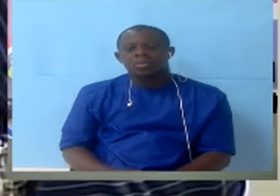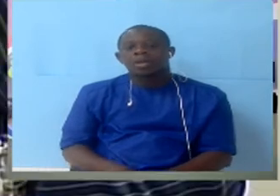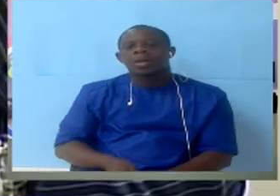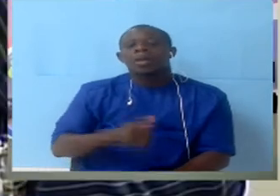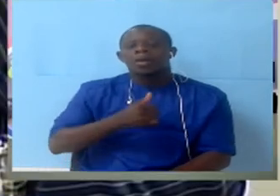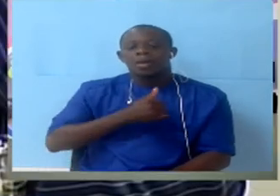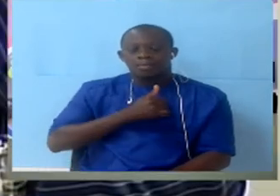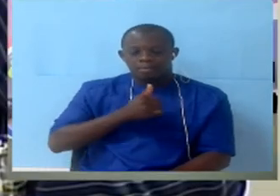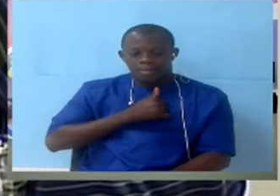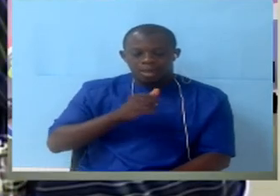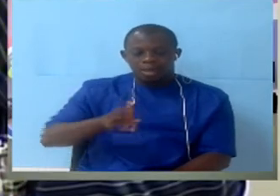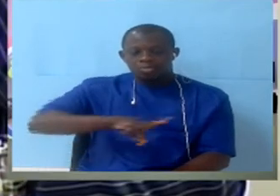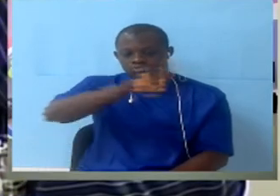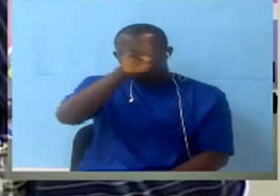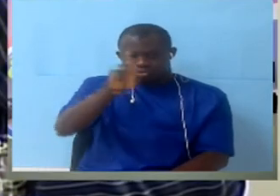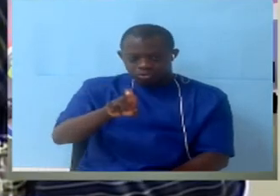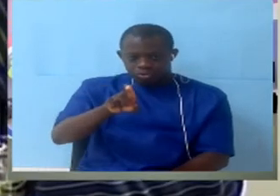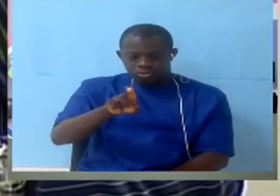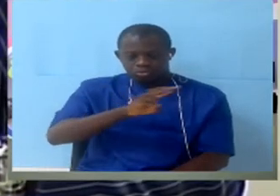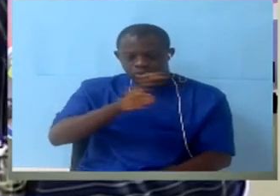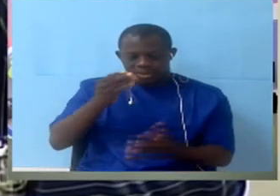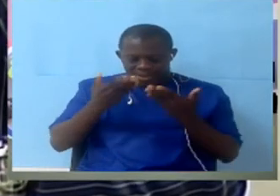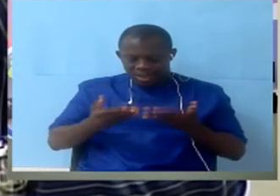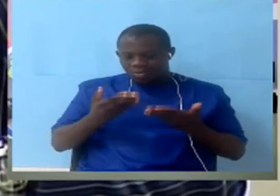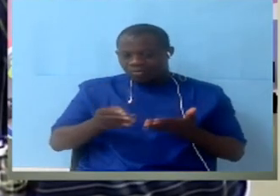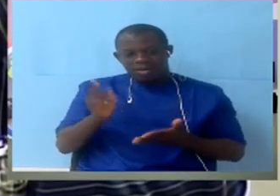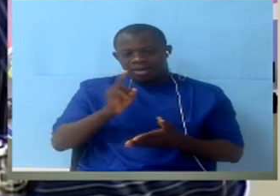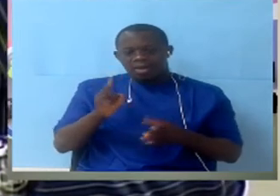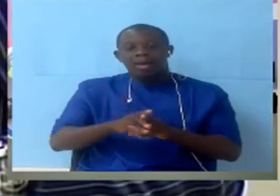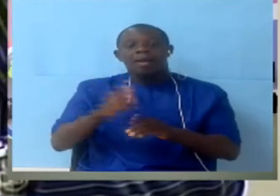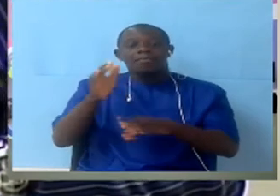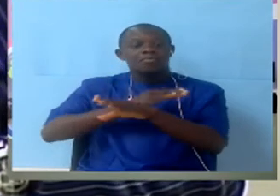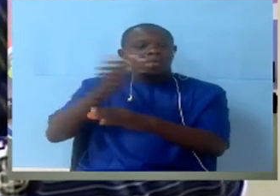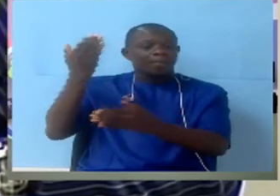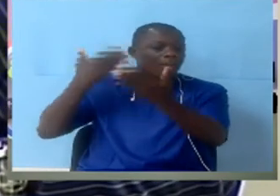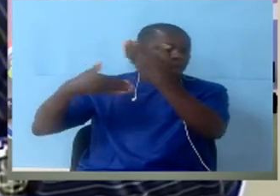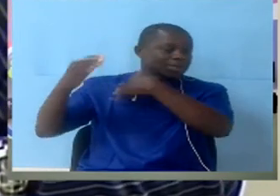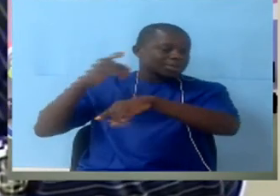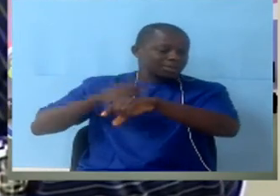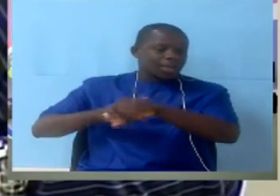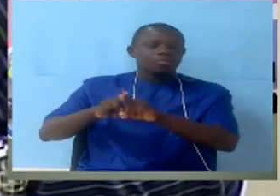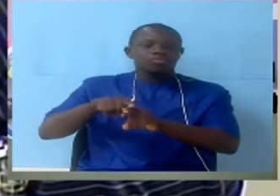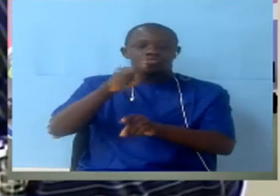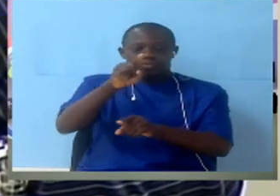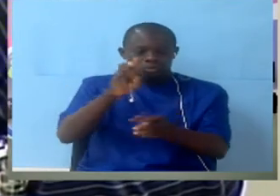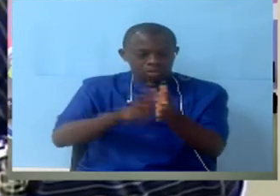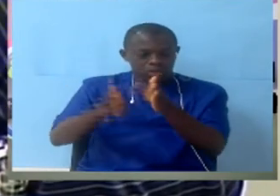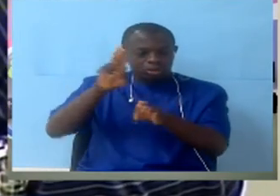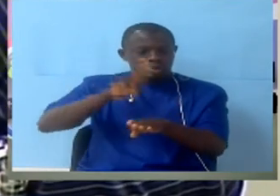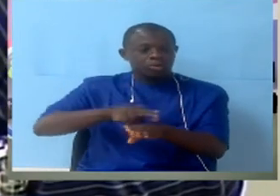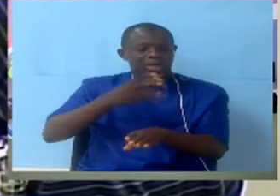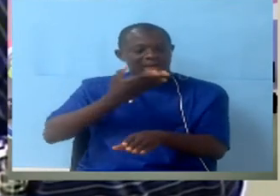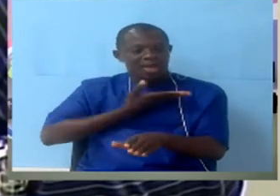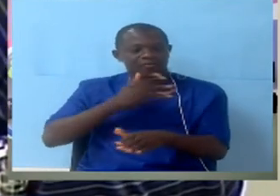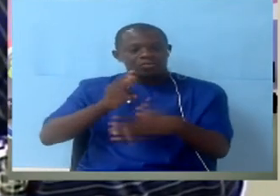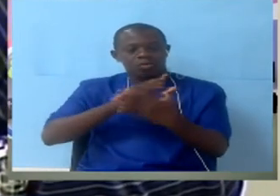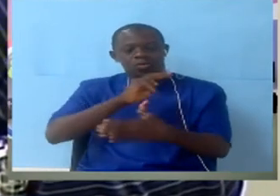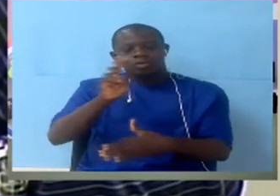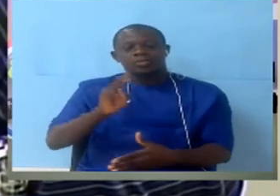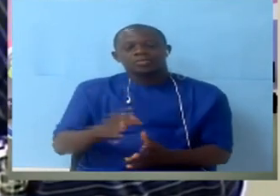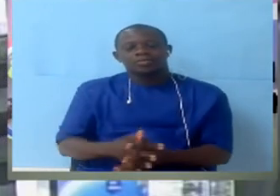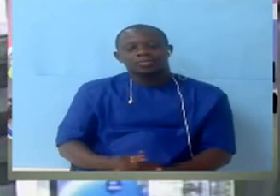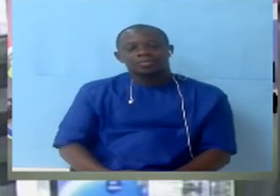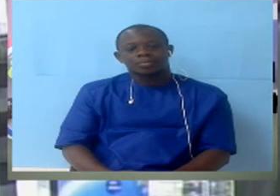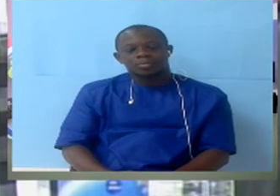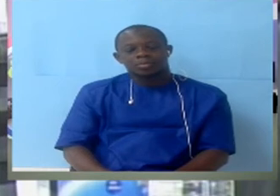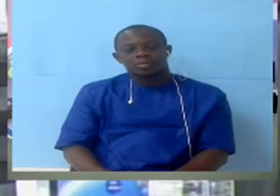is not recently, the question is at that time did yes. You report the matter won nyum manke sa nda bu genyi ga sa nda ile tromesa